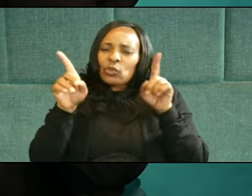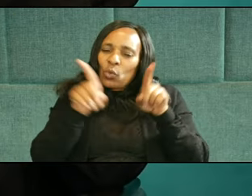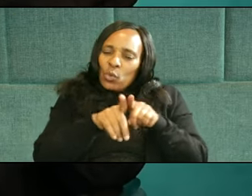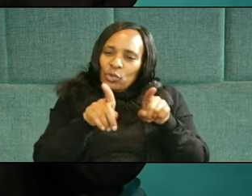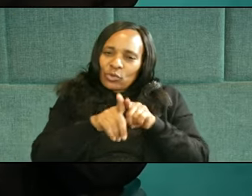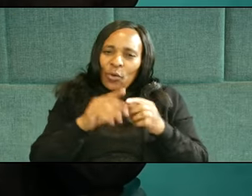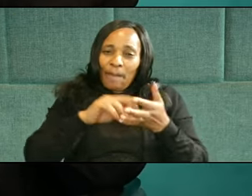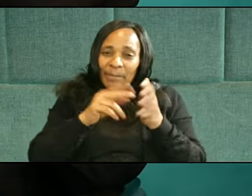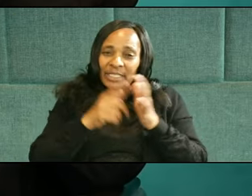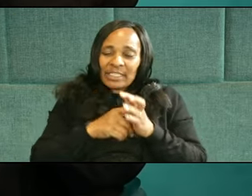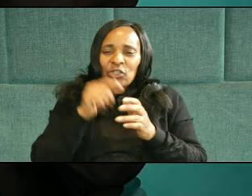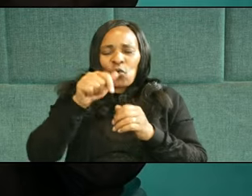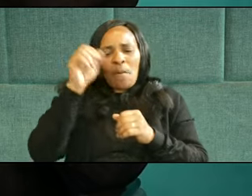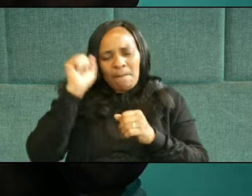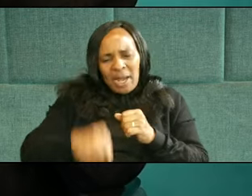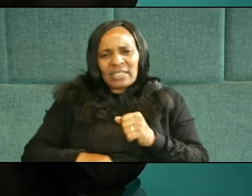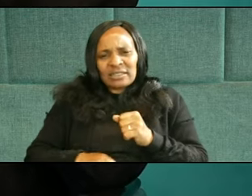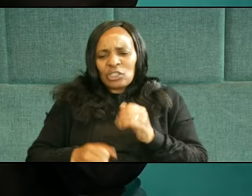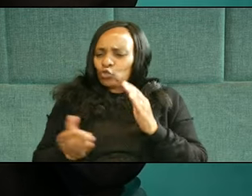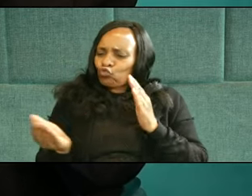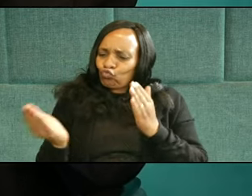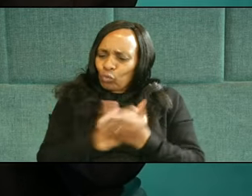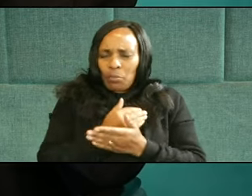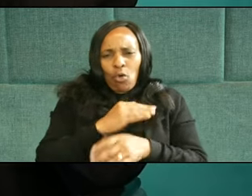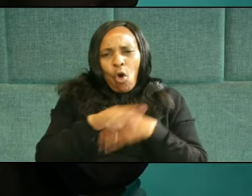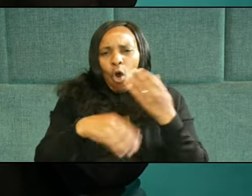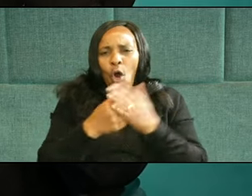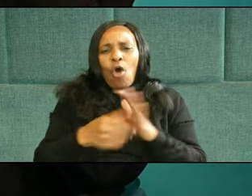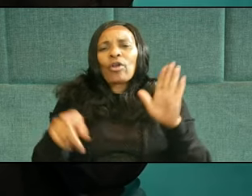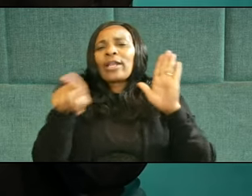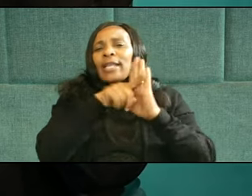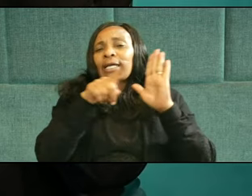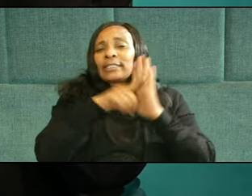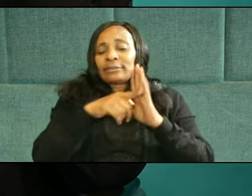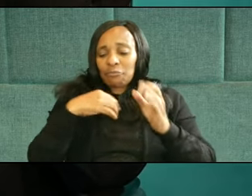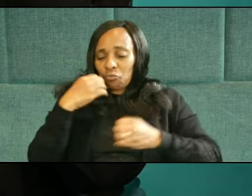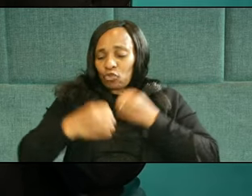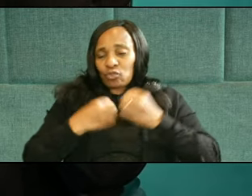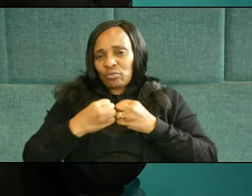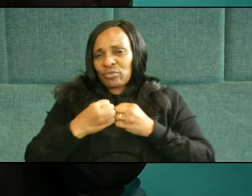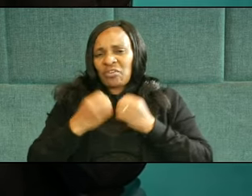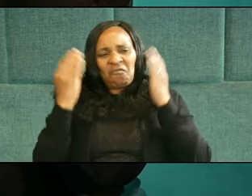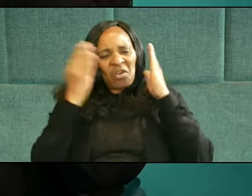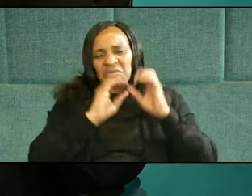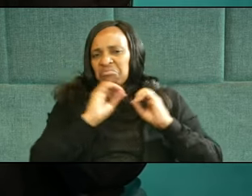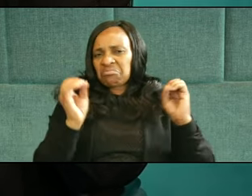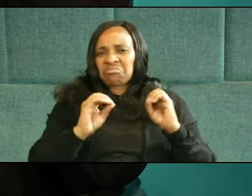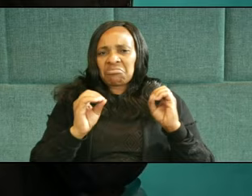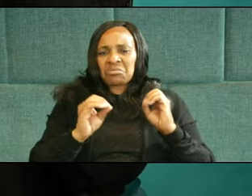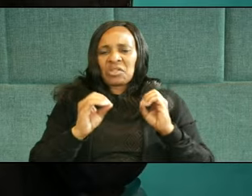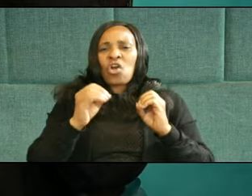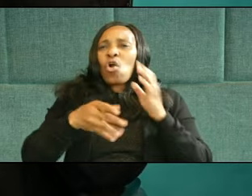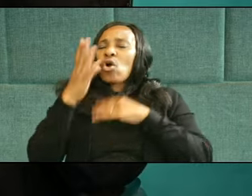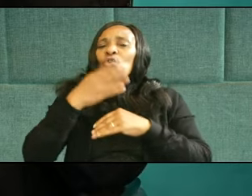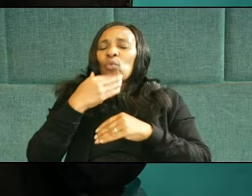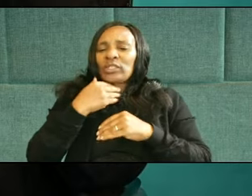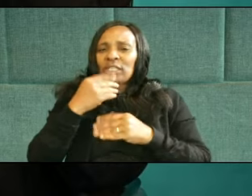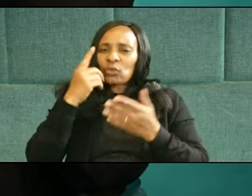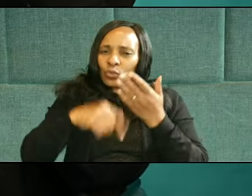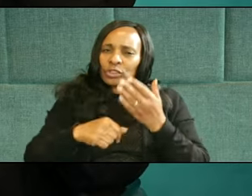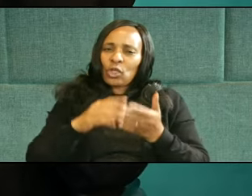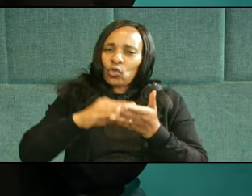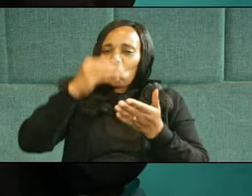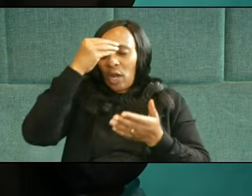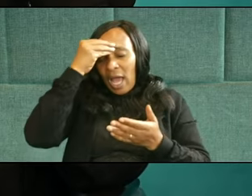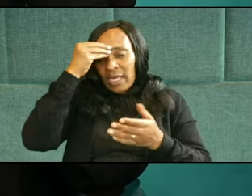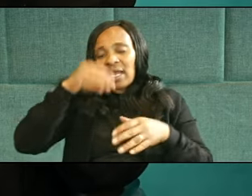means being in tune with the negative emotions, focusing on them. But that is not what God calls us to do. Learning from David, we need to